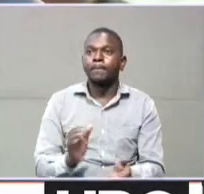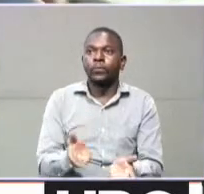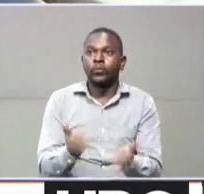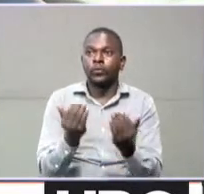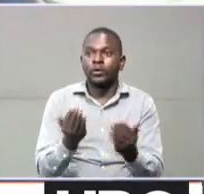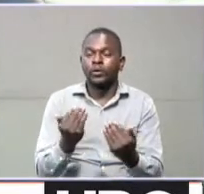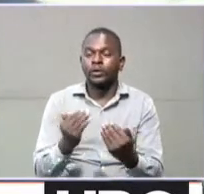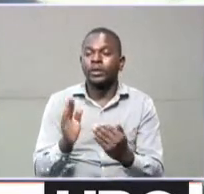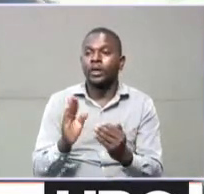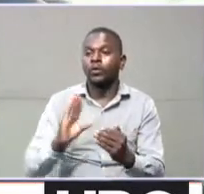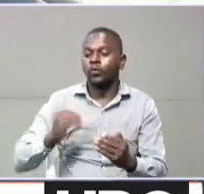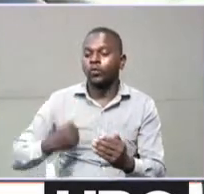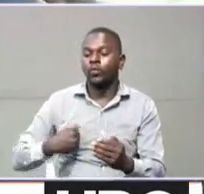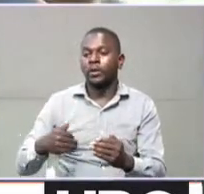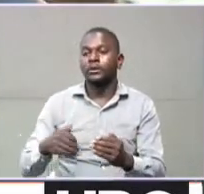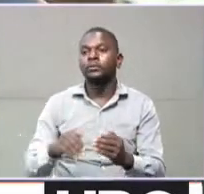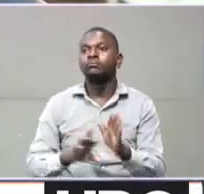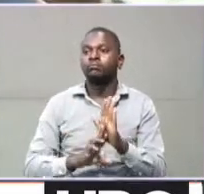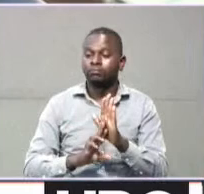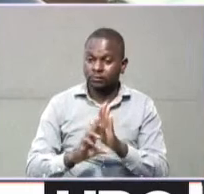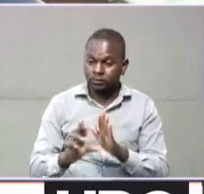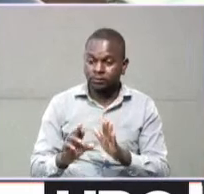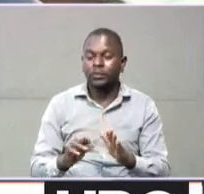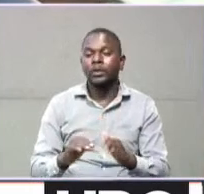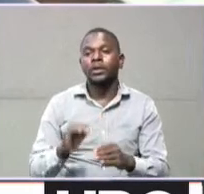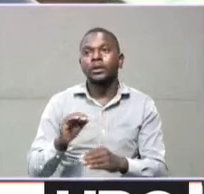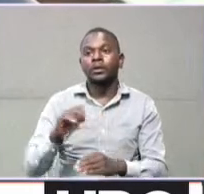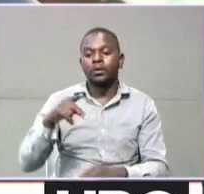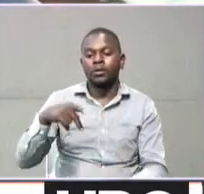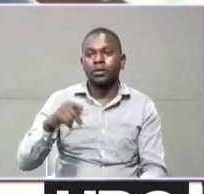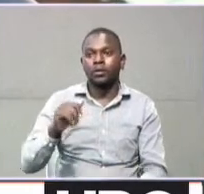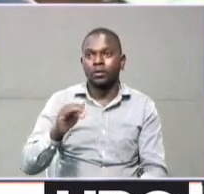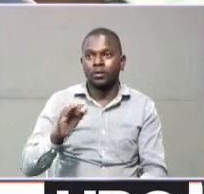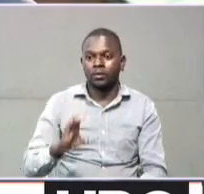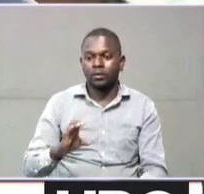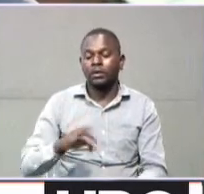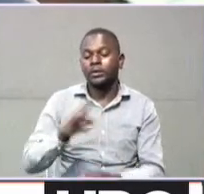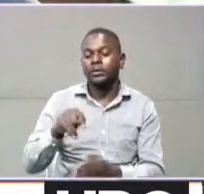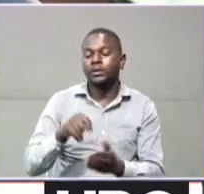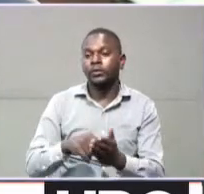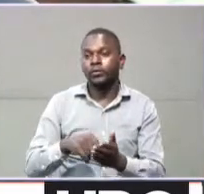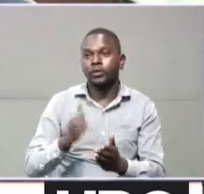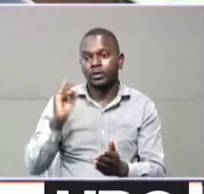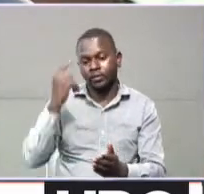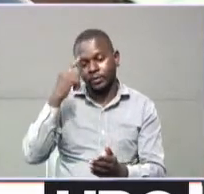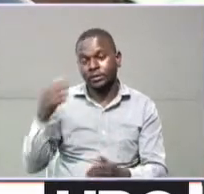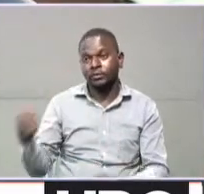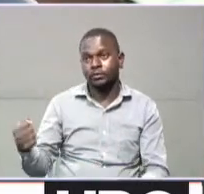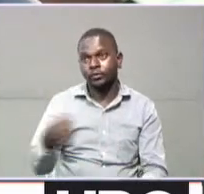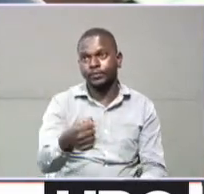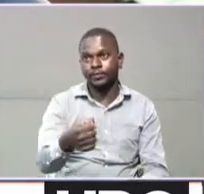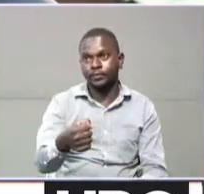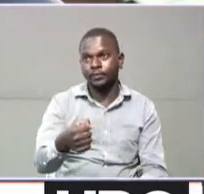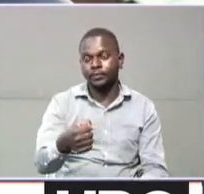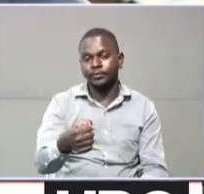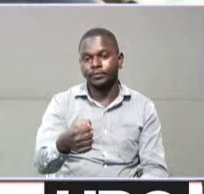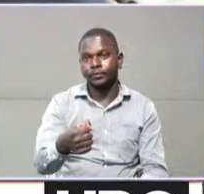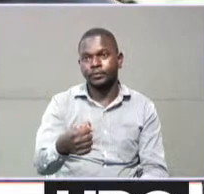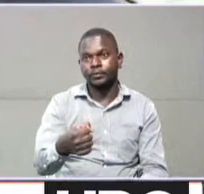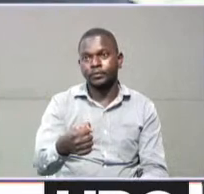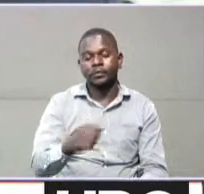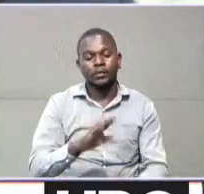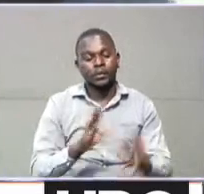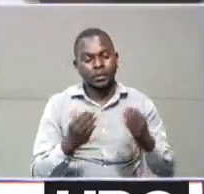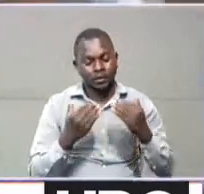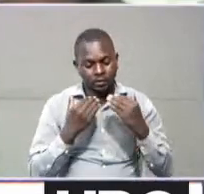district to the committee on public accounts central government i beg to designate thank you